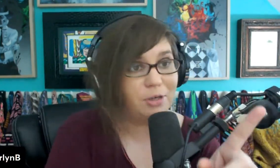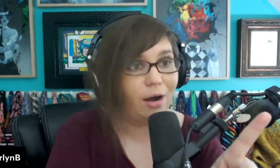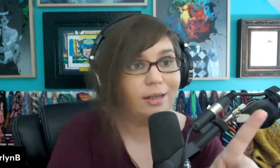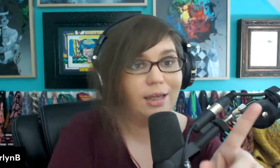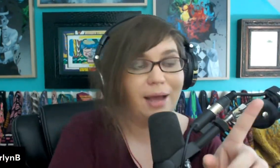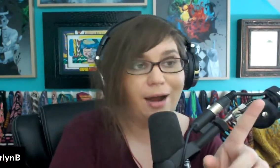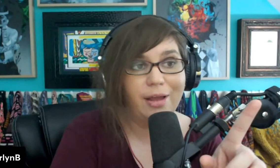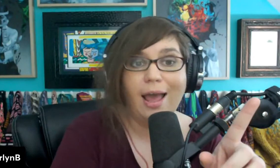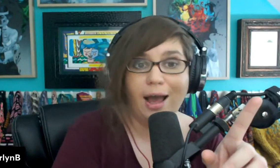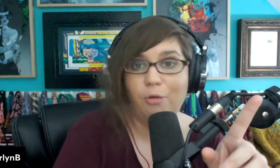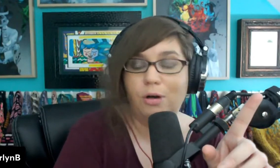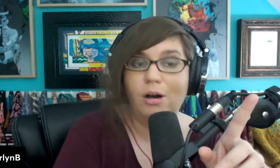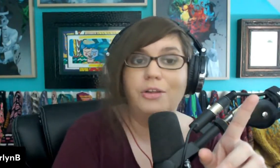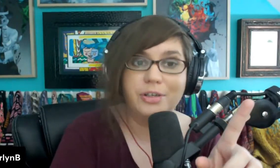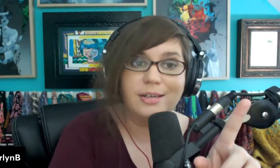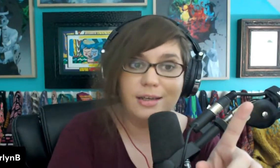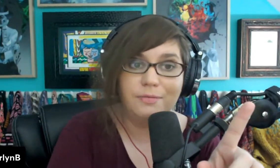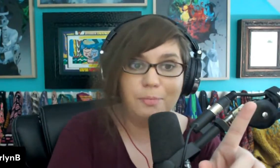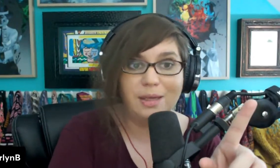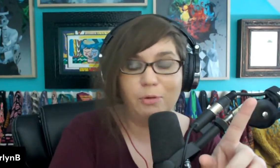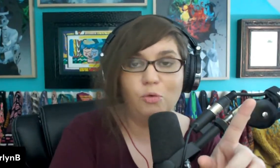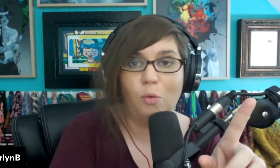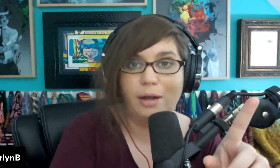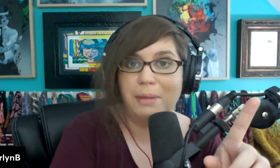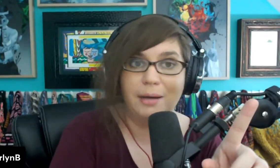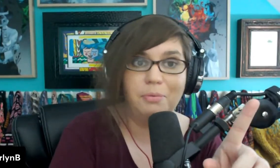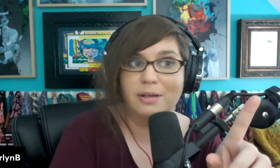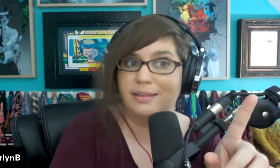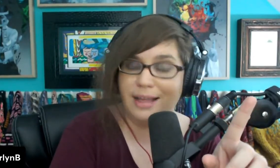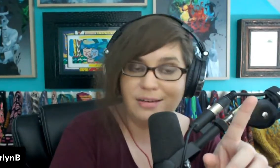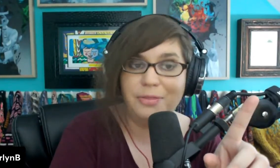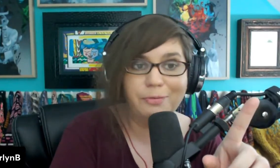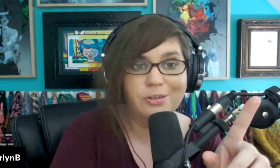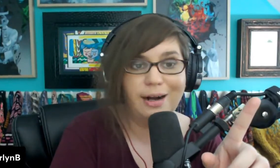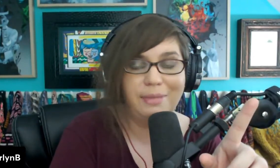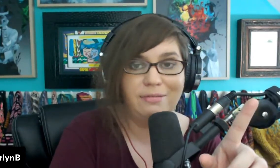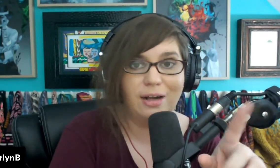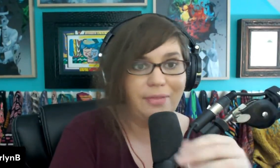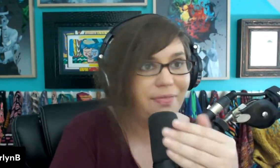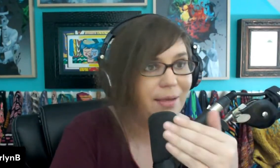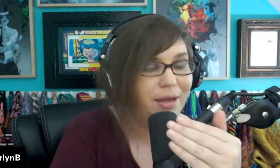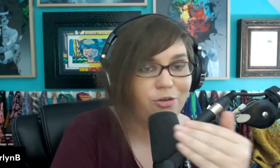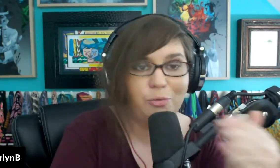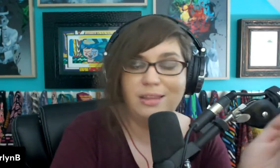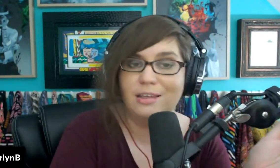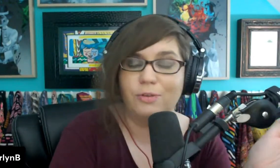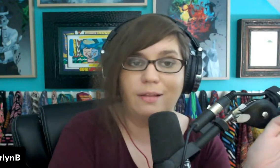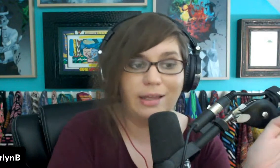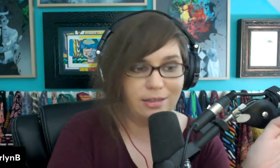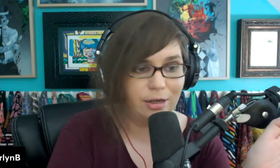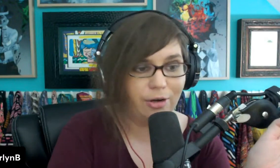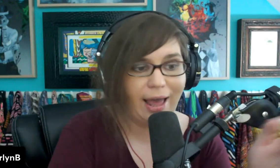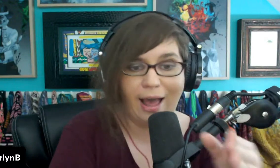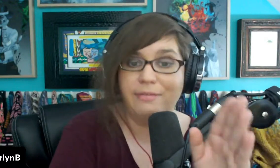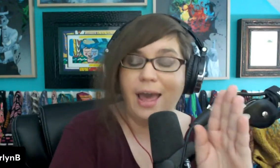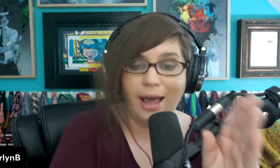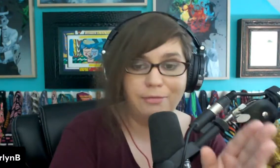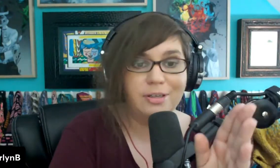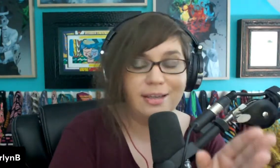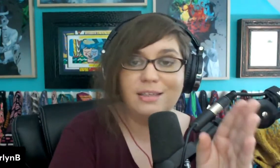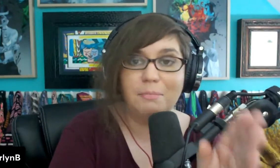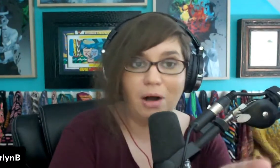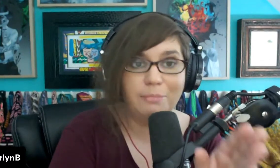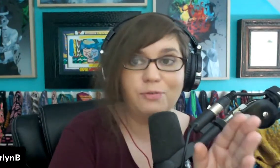of them talking about how we're all just evil people who want to ban books. And that's not the first time they've done that. They've been doing this for the last year and a half,